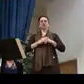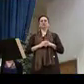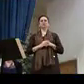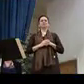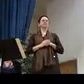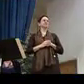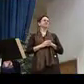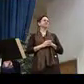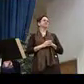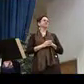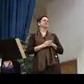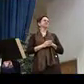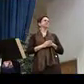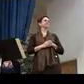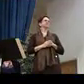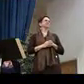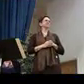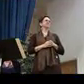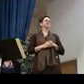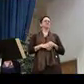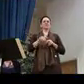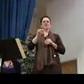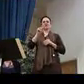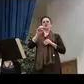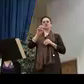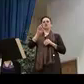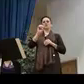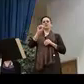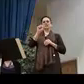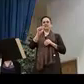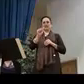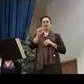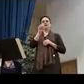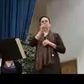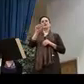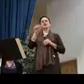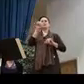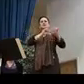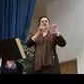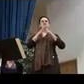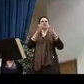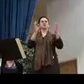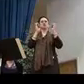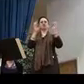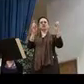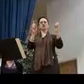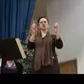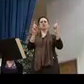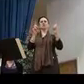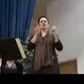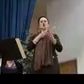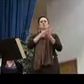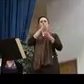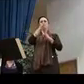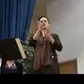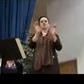Teresa M. Kennedy, Associate of Science, General Education, Professional Certificate in Molecular Arts.